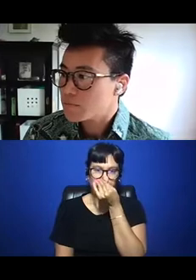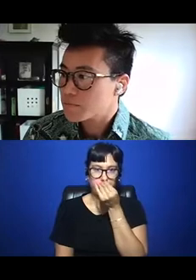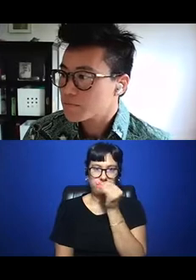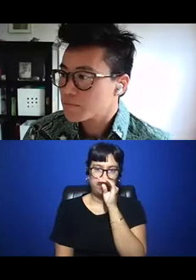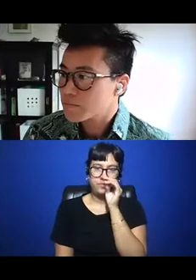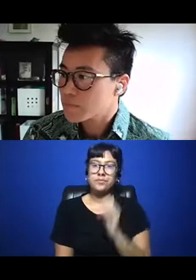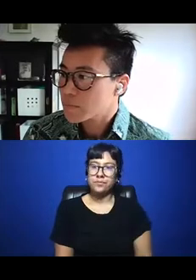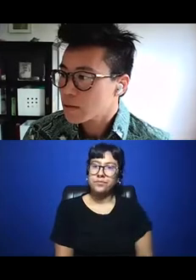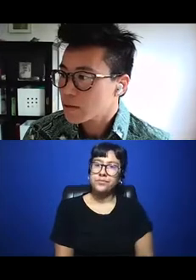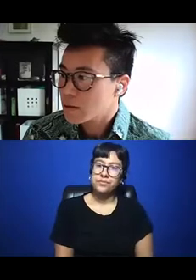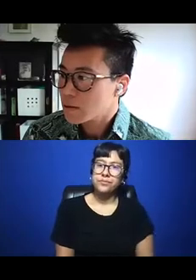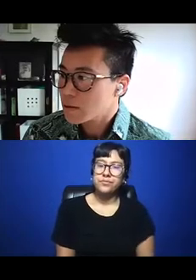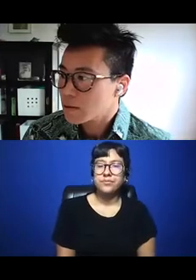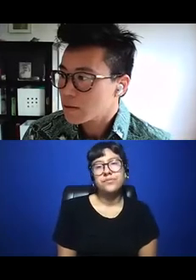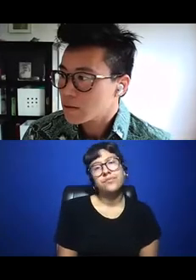So